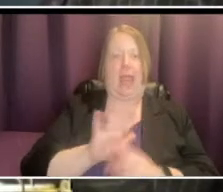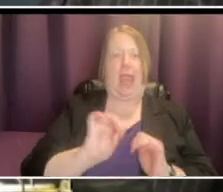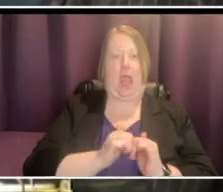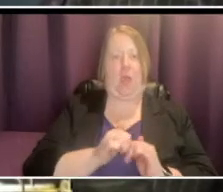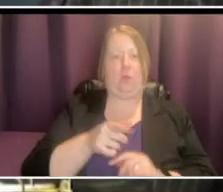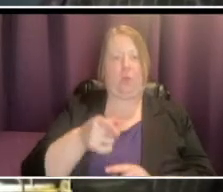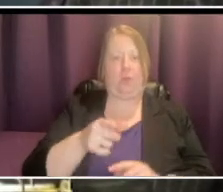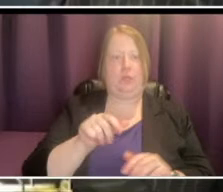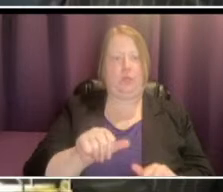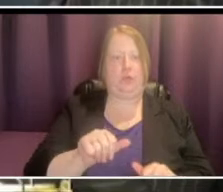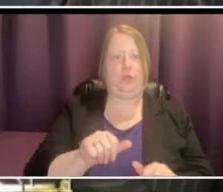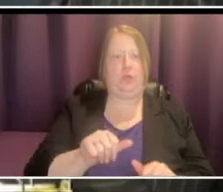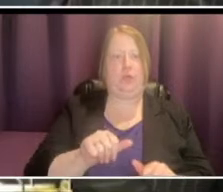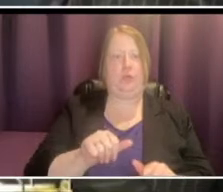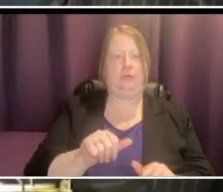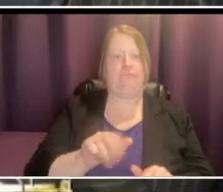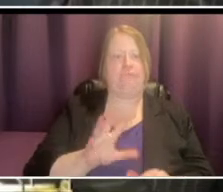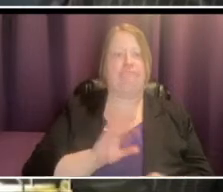litigation